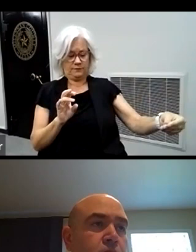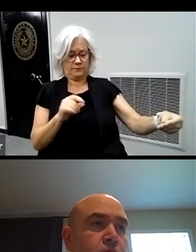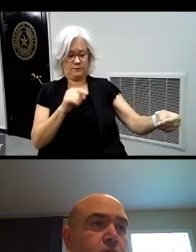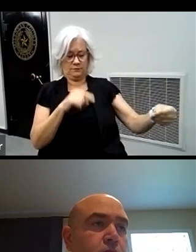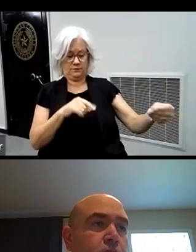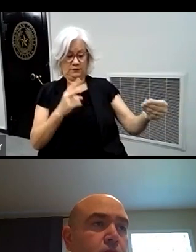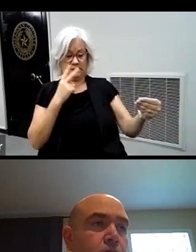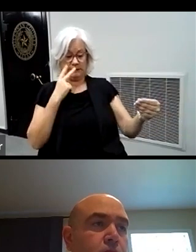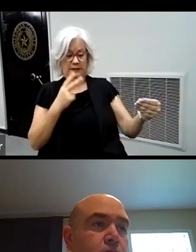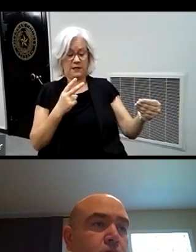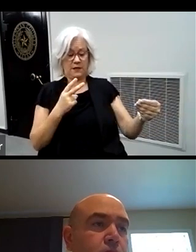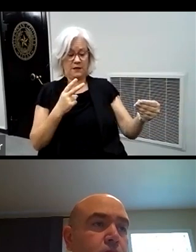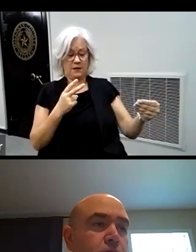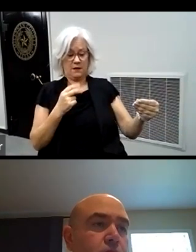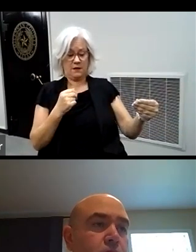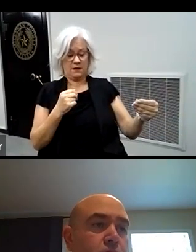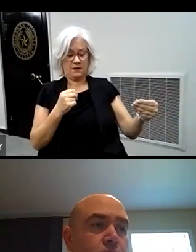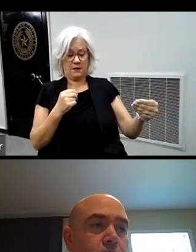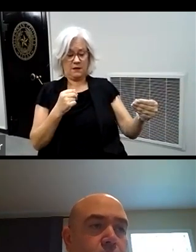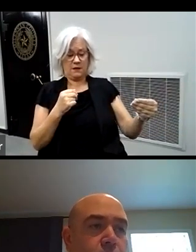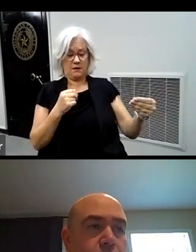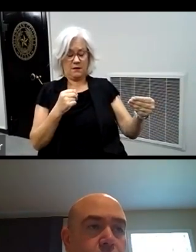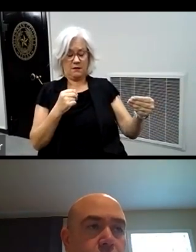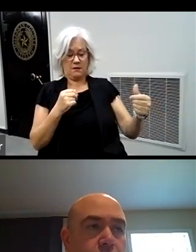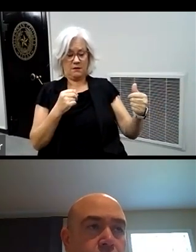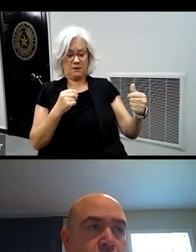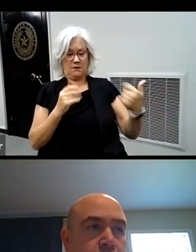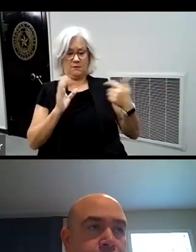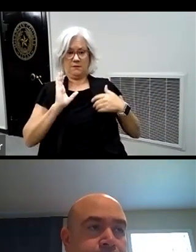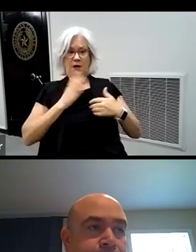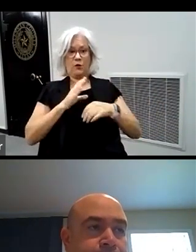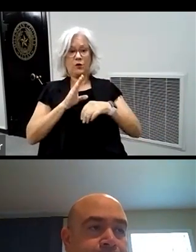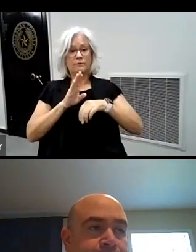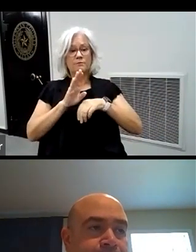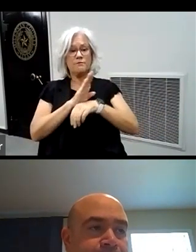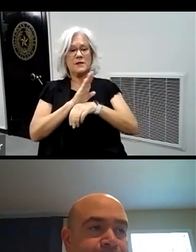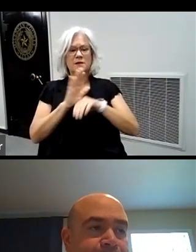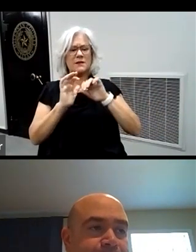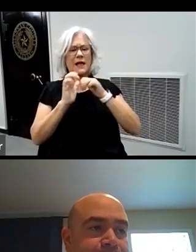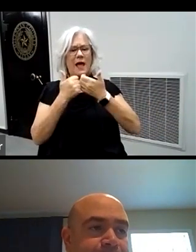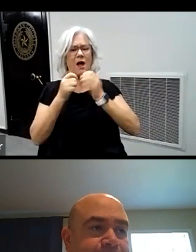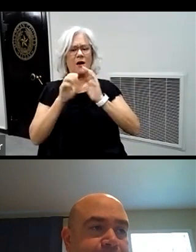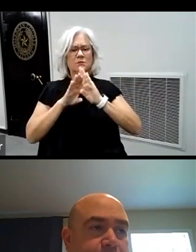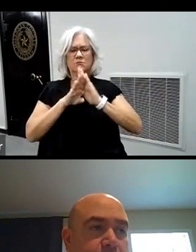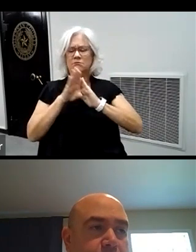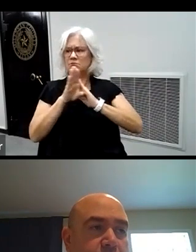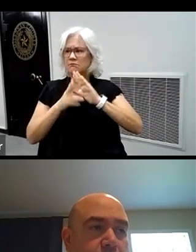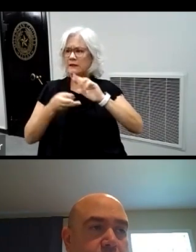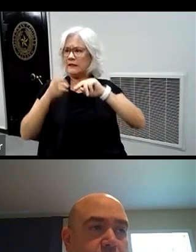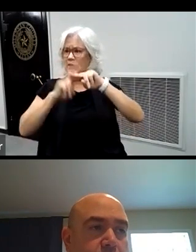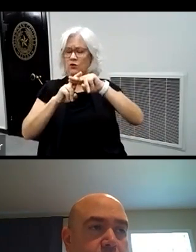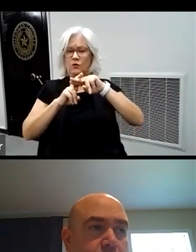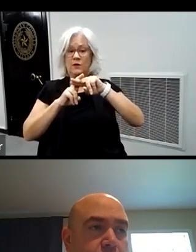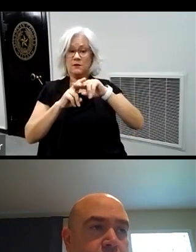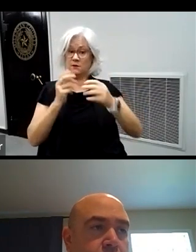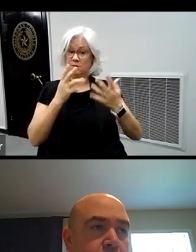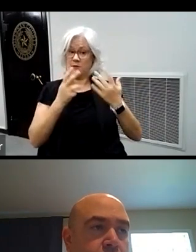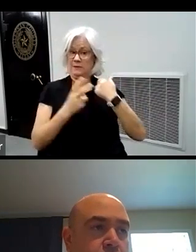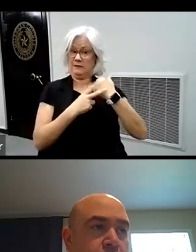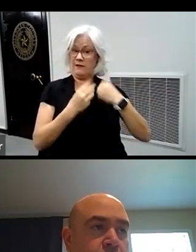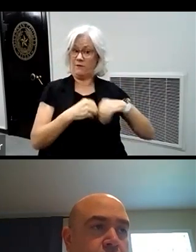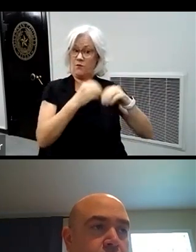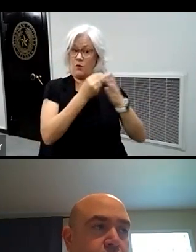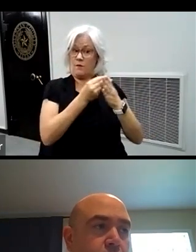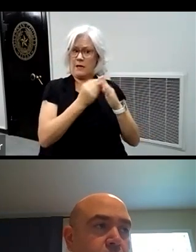we increase our business a little bit more and save McLennan County a little bit more would be